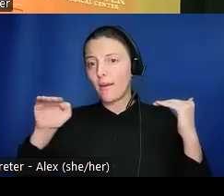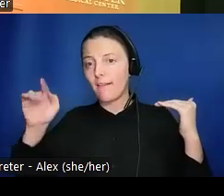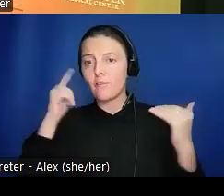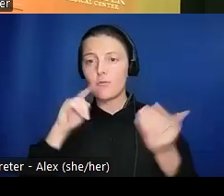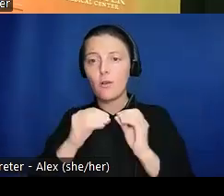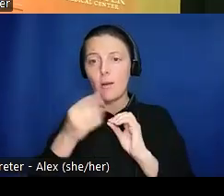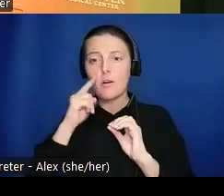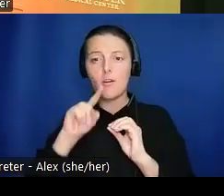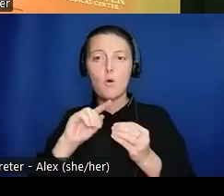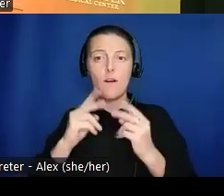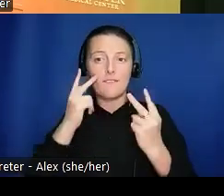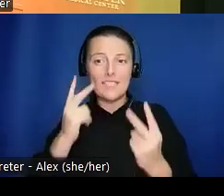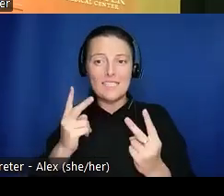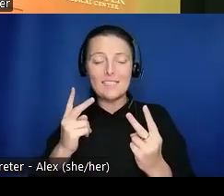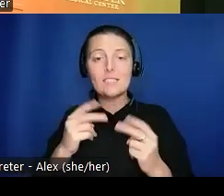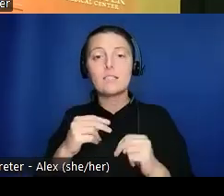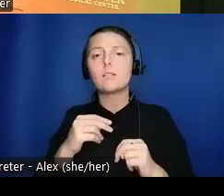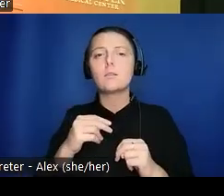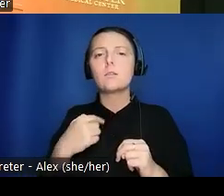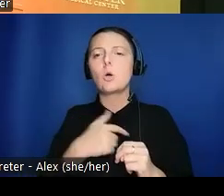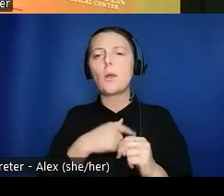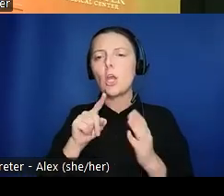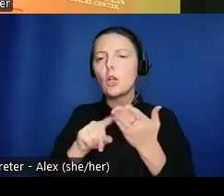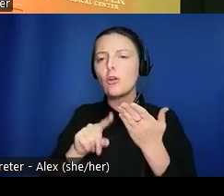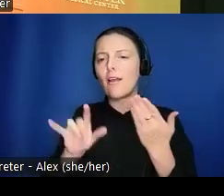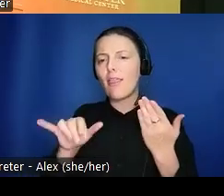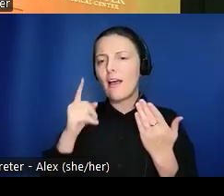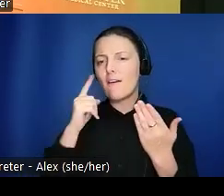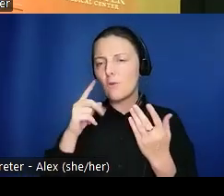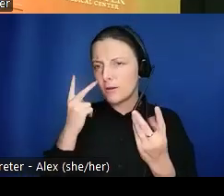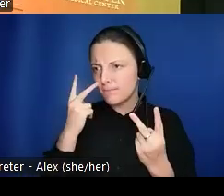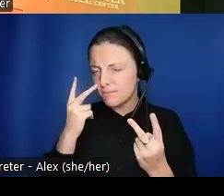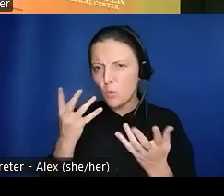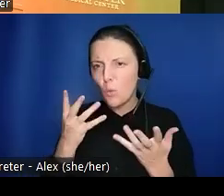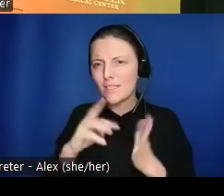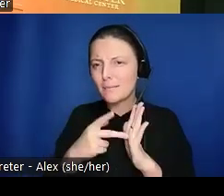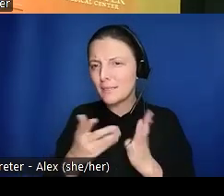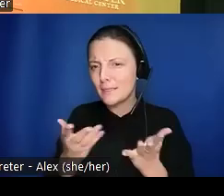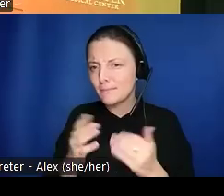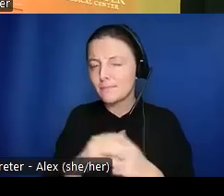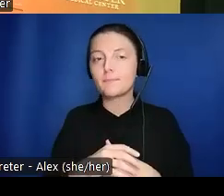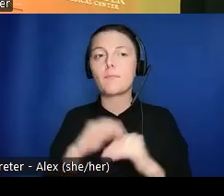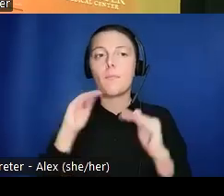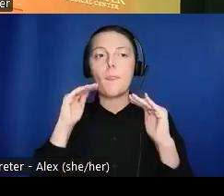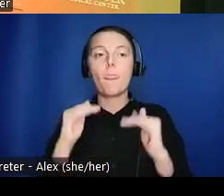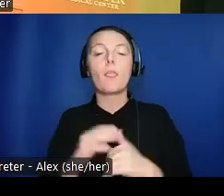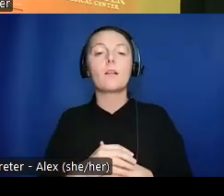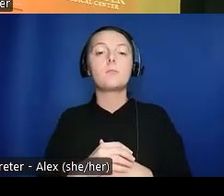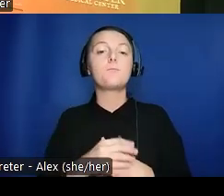at that to see what does that mean. Having said that, our